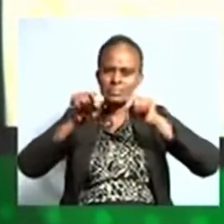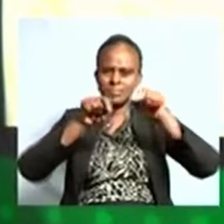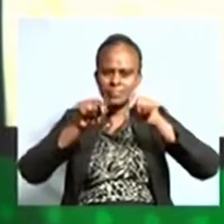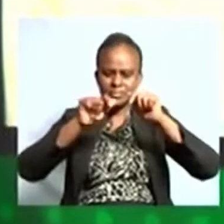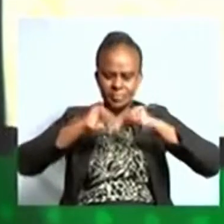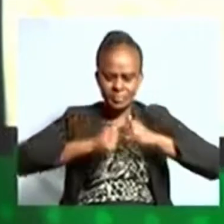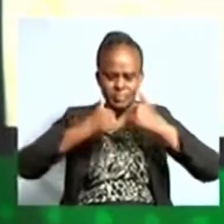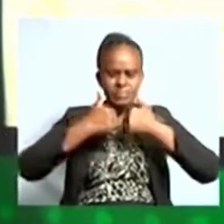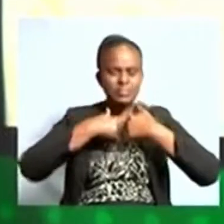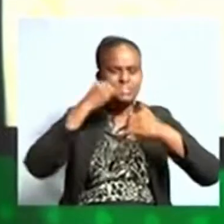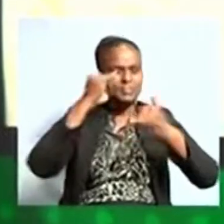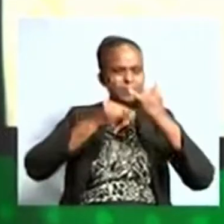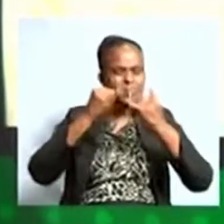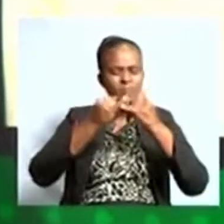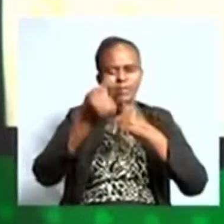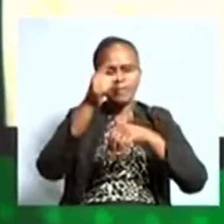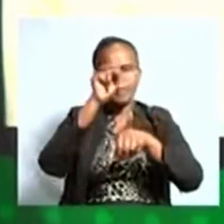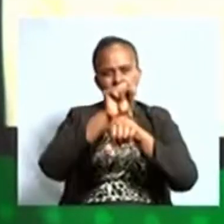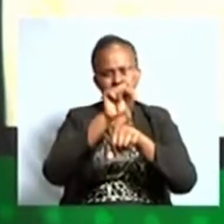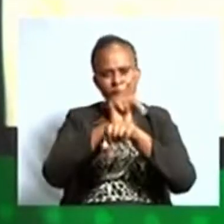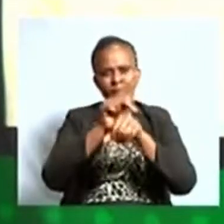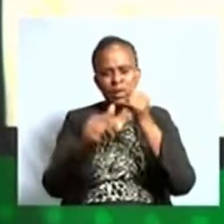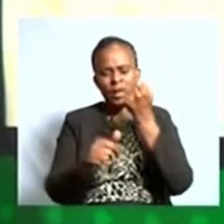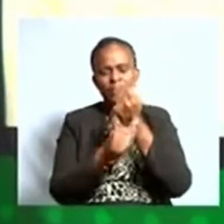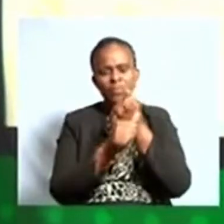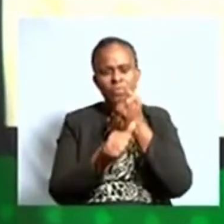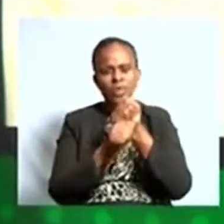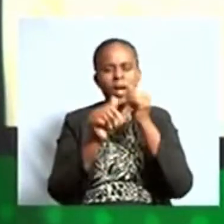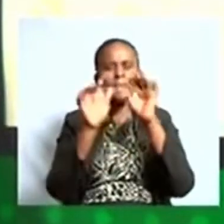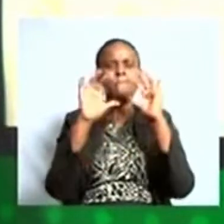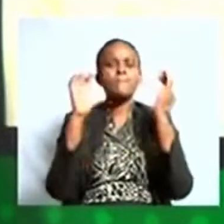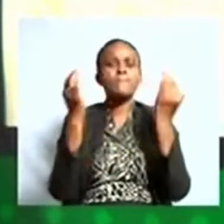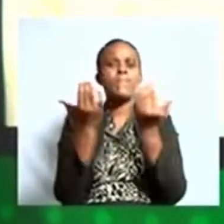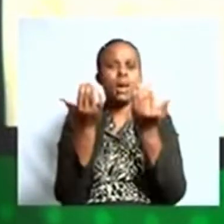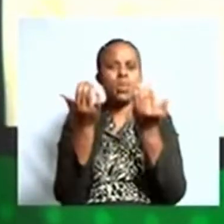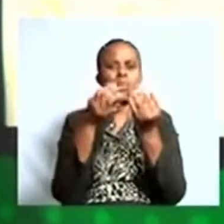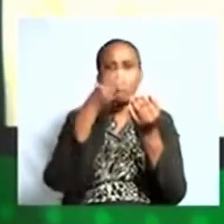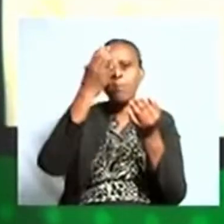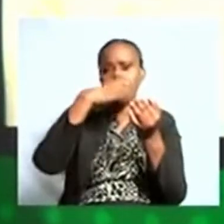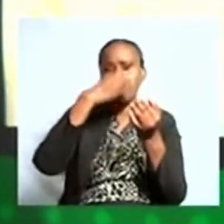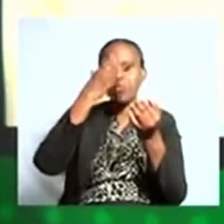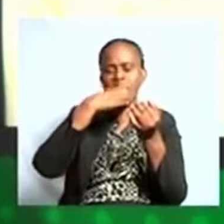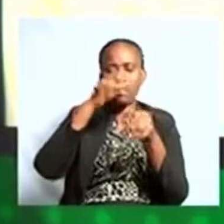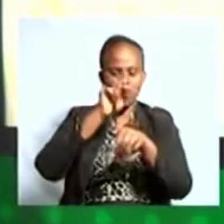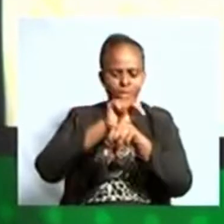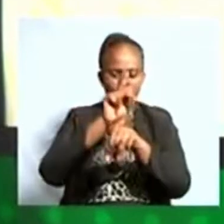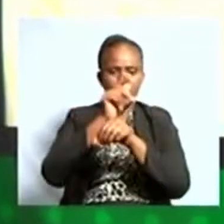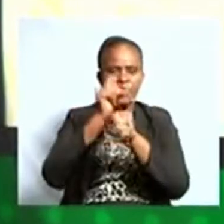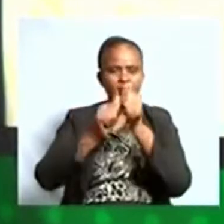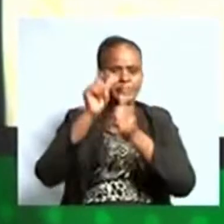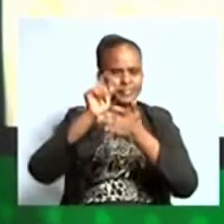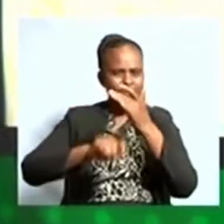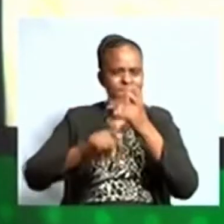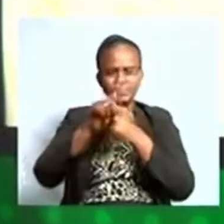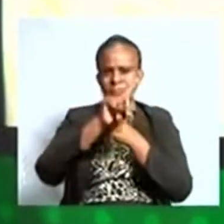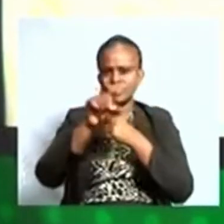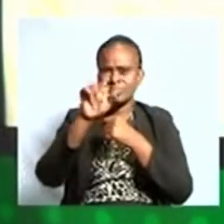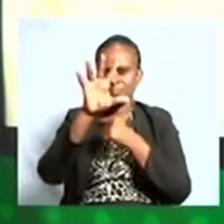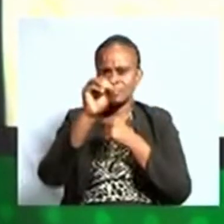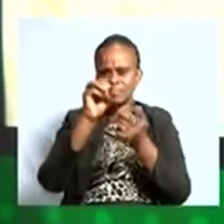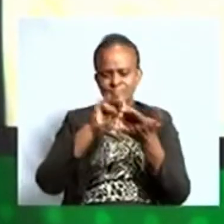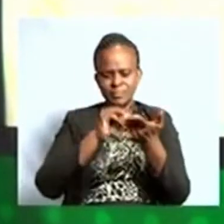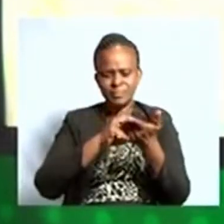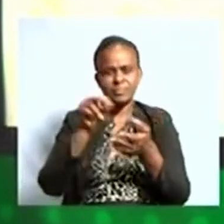run and finish off one project called Kafue Bulk project, which costed us $150